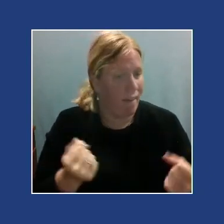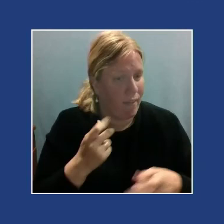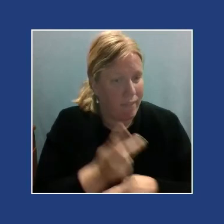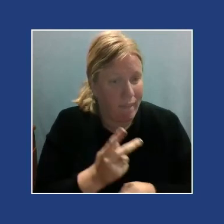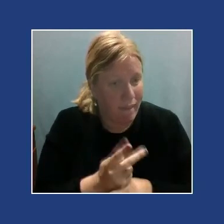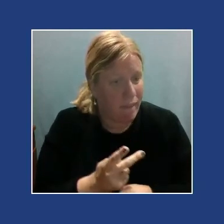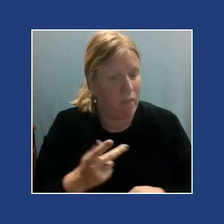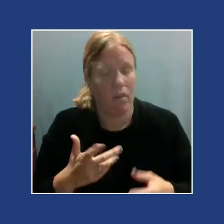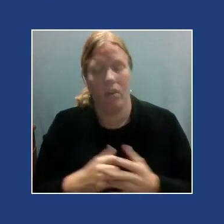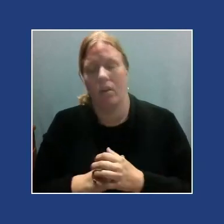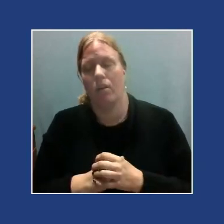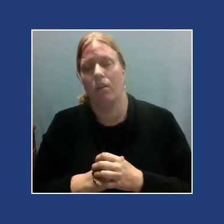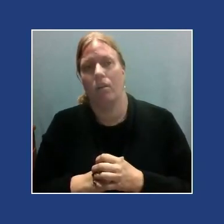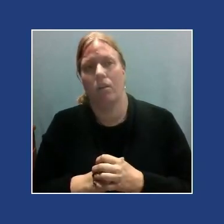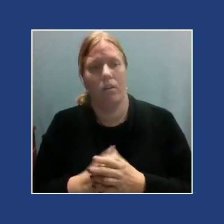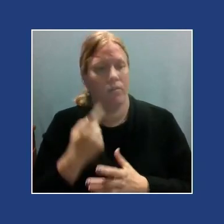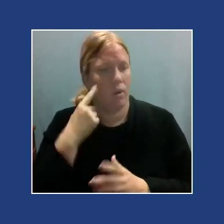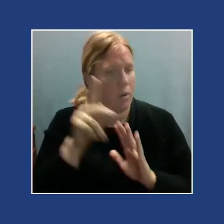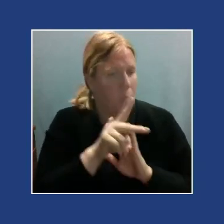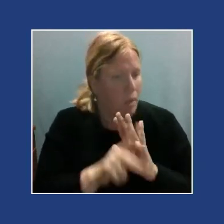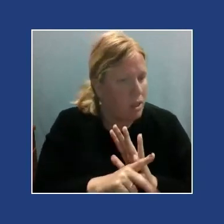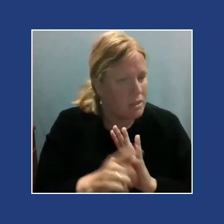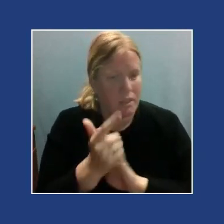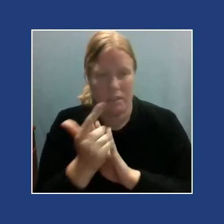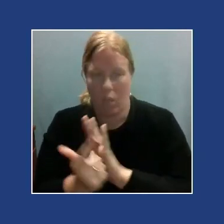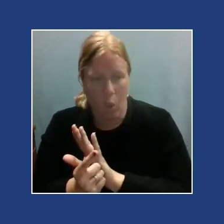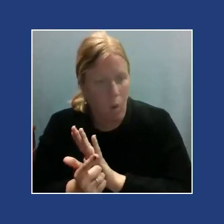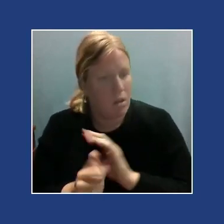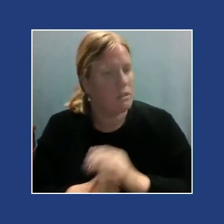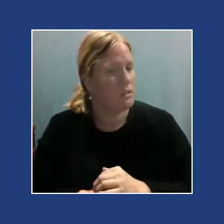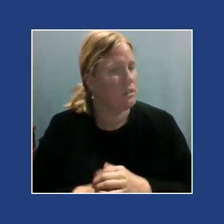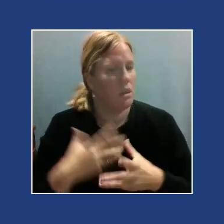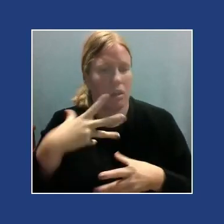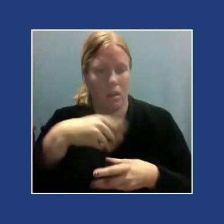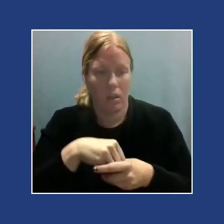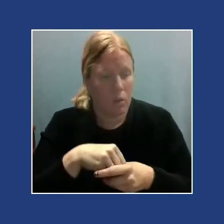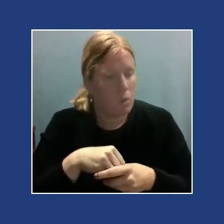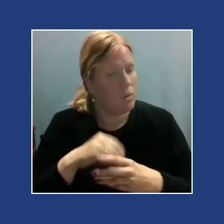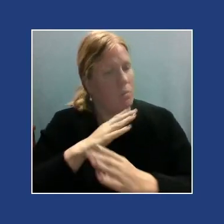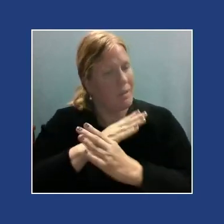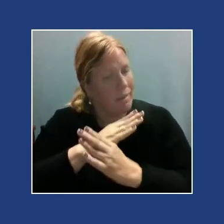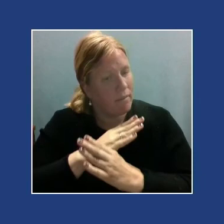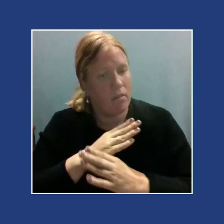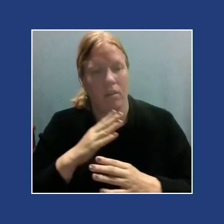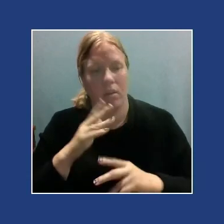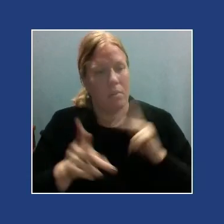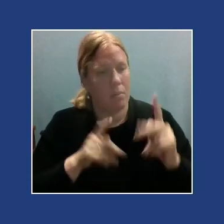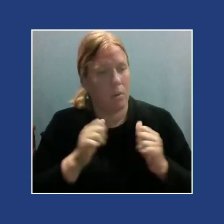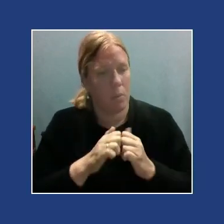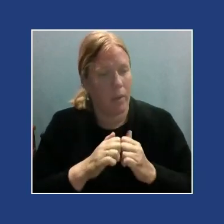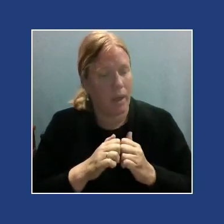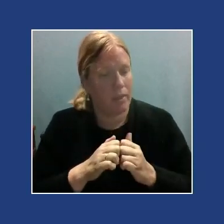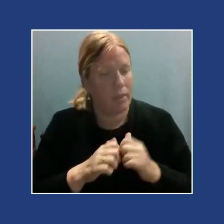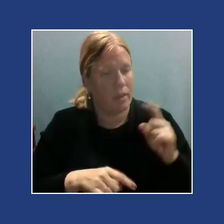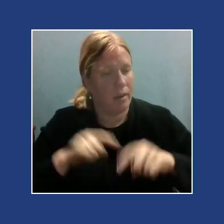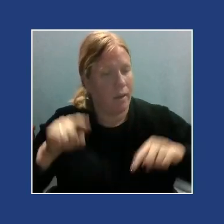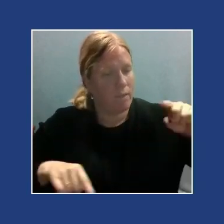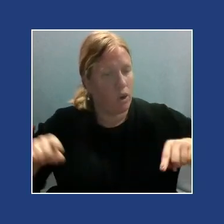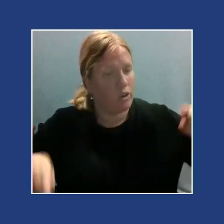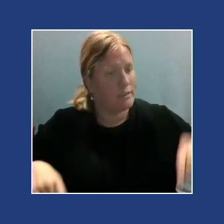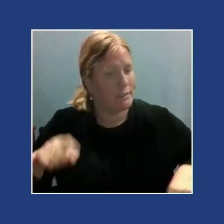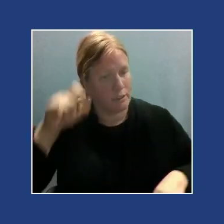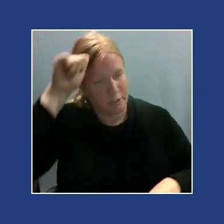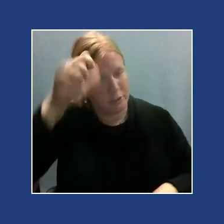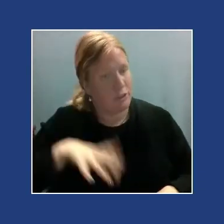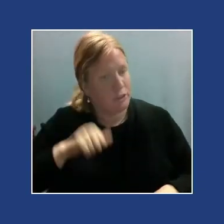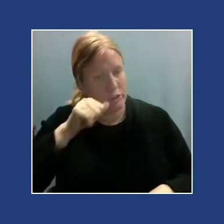have policies and laws that are inclusive of and protective of people with diverse sexual orientations and gender identities. So this